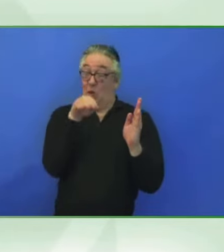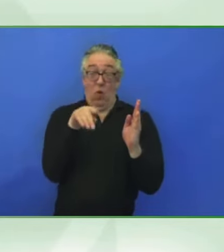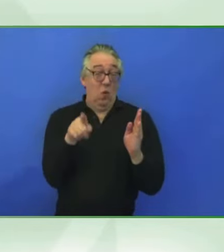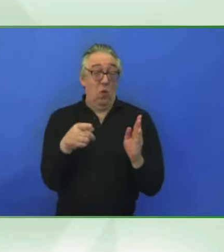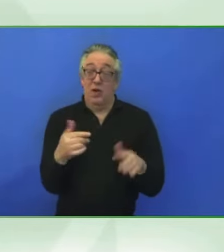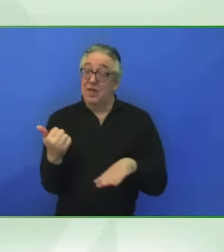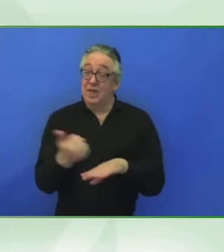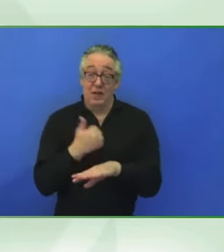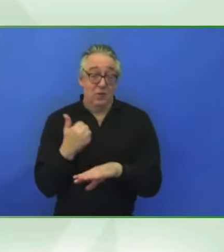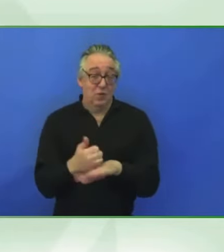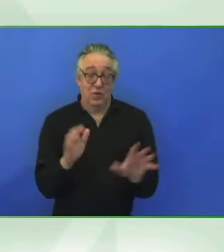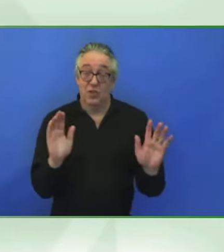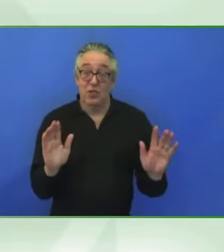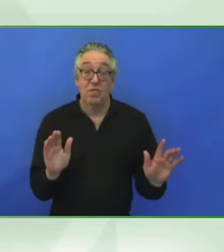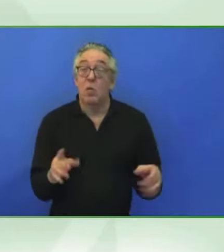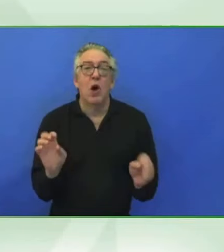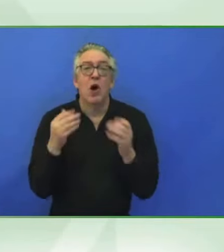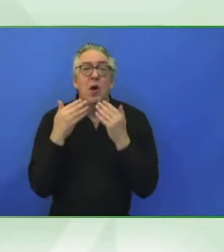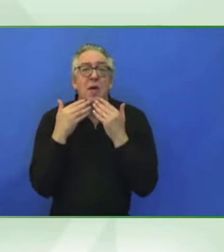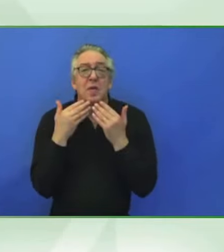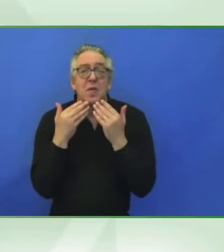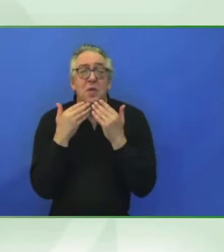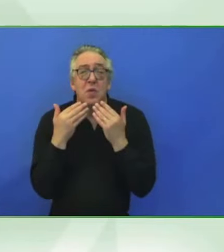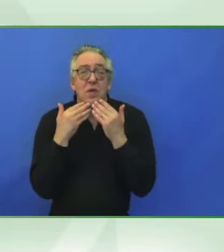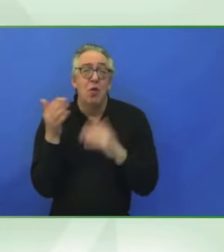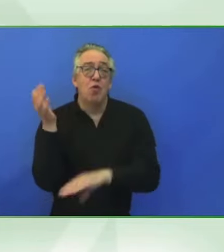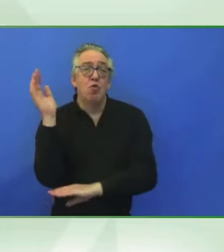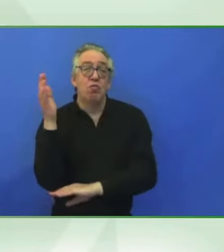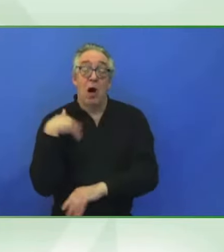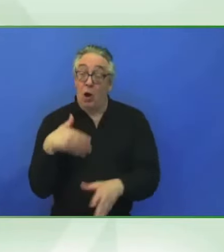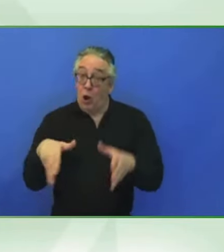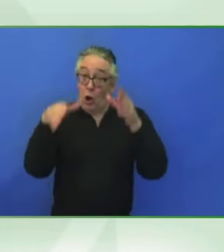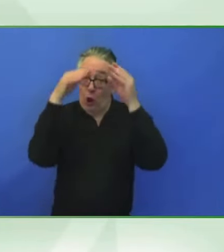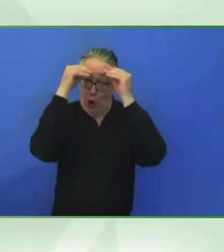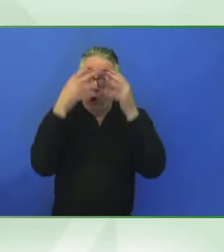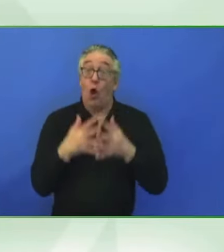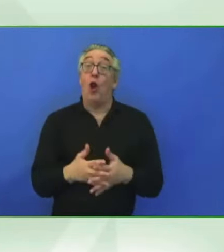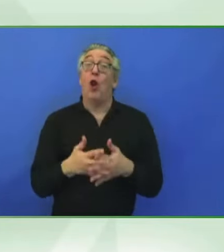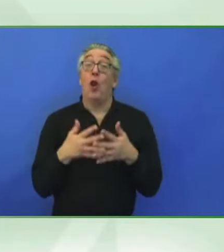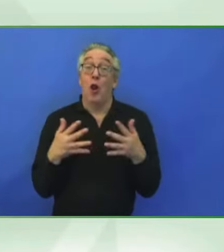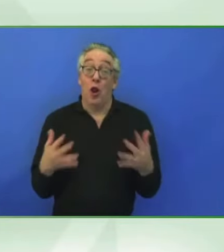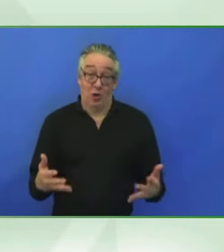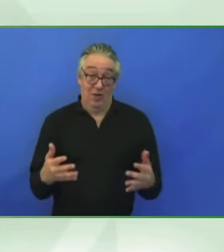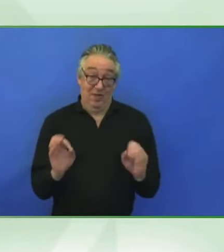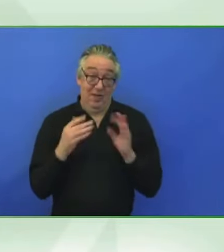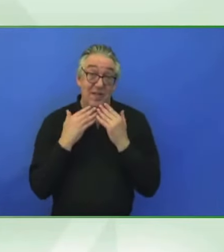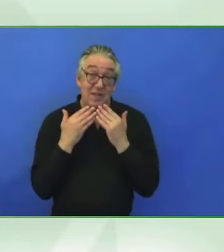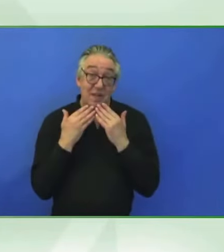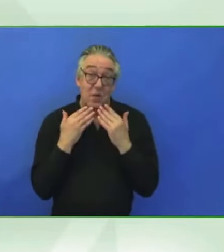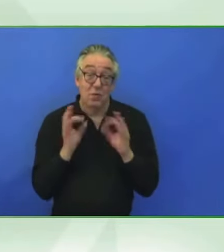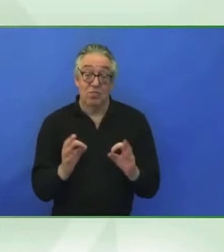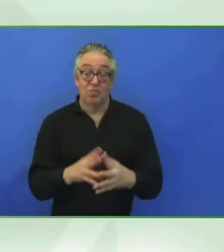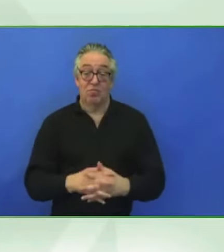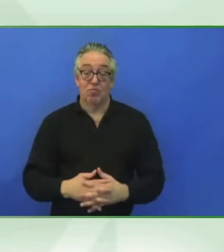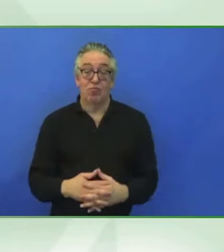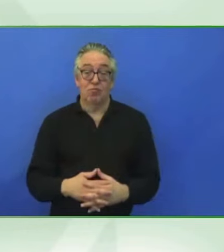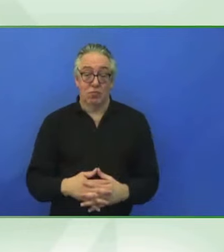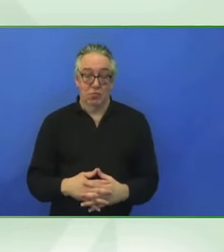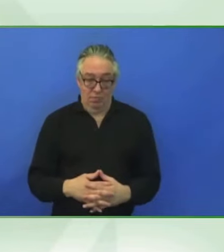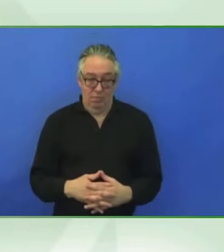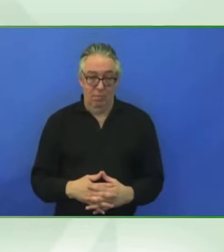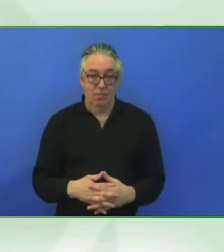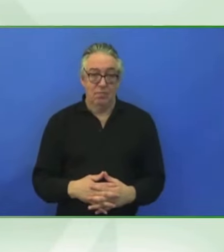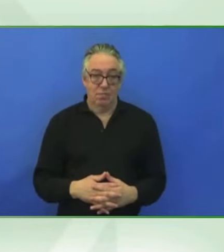all the presentations. I've learned a huge amount from listening today. Thank you. Thank you very much for your comments and questions. I think